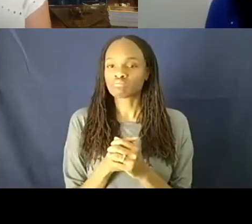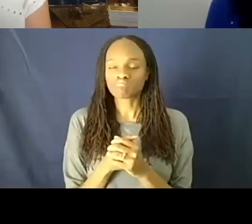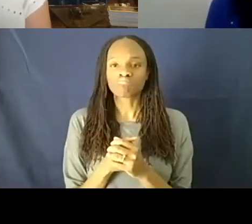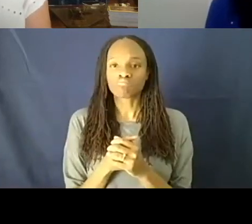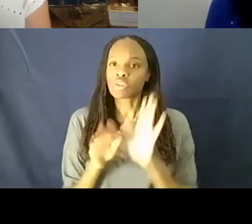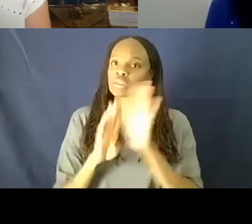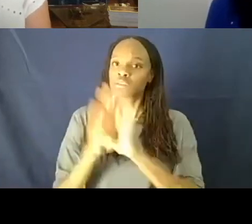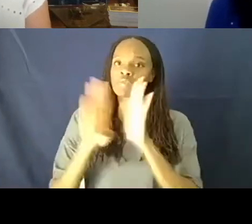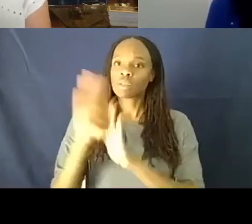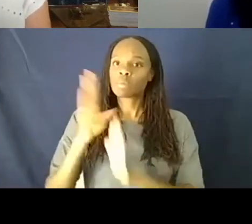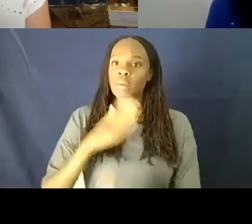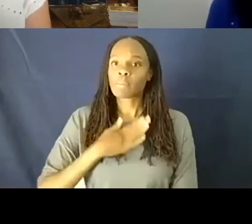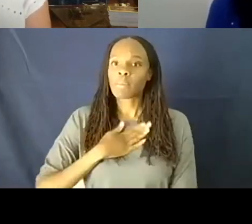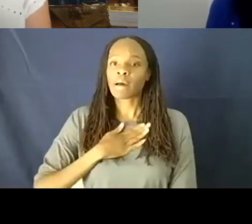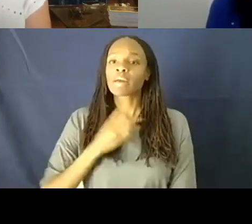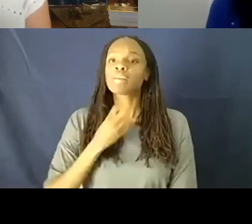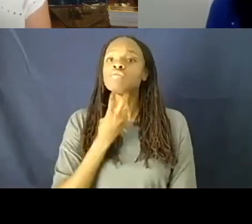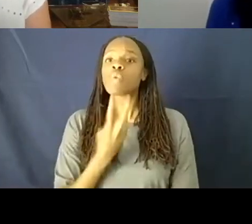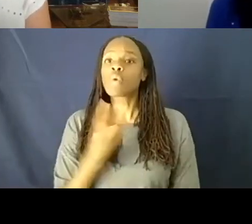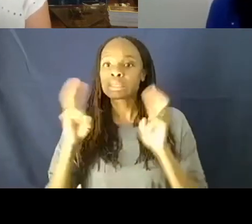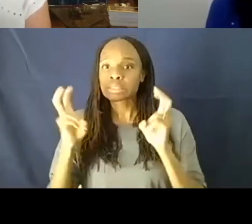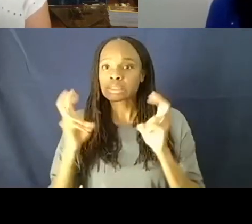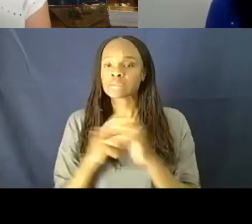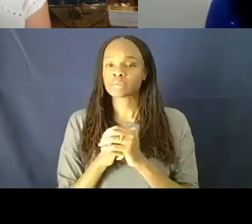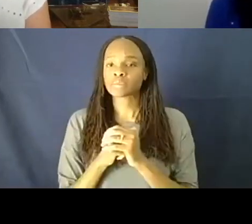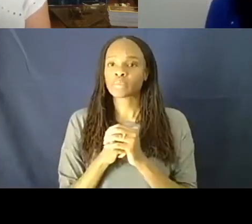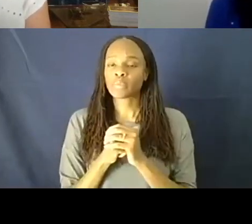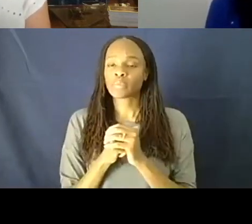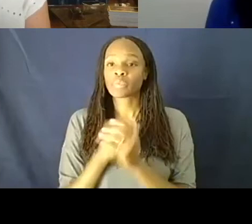developing my voice and not only,